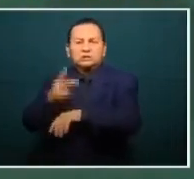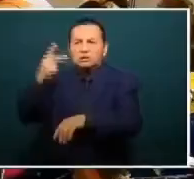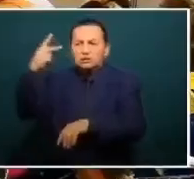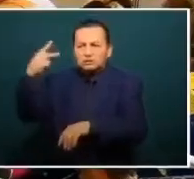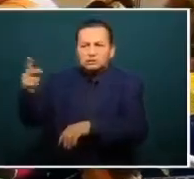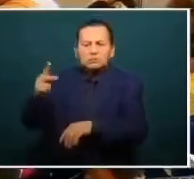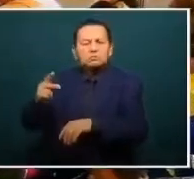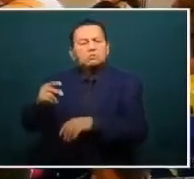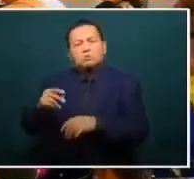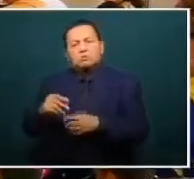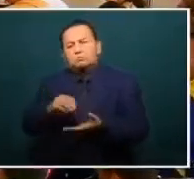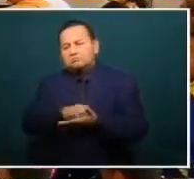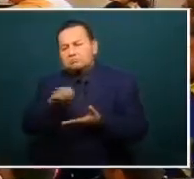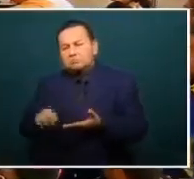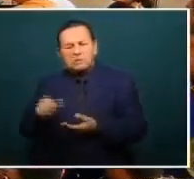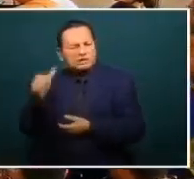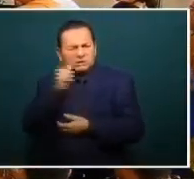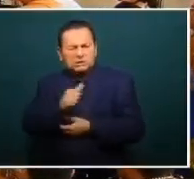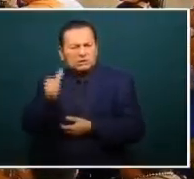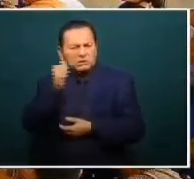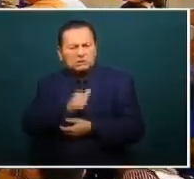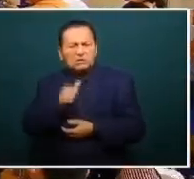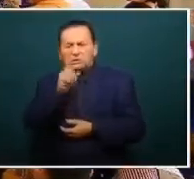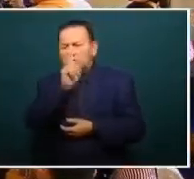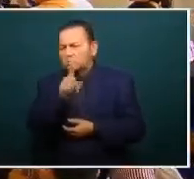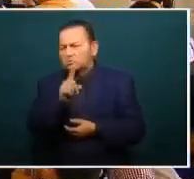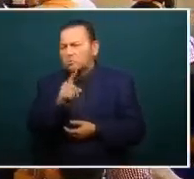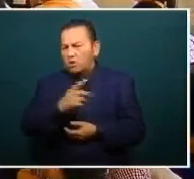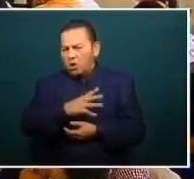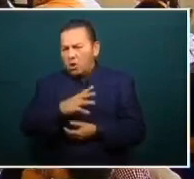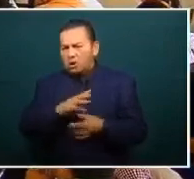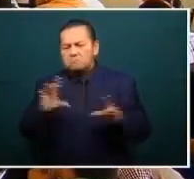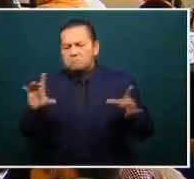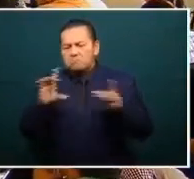As also by United States citizens